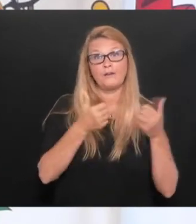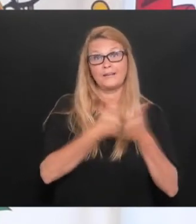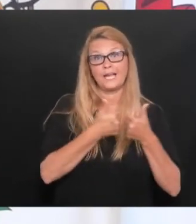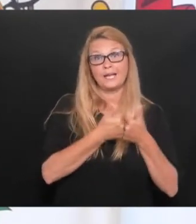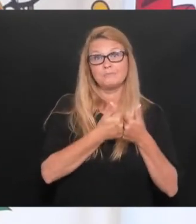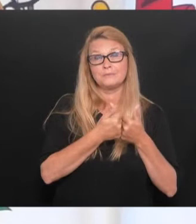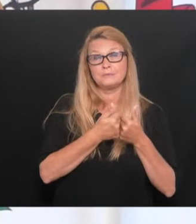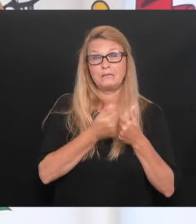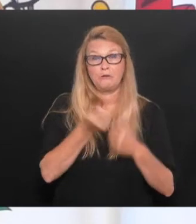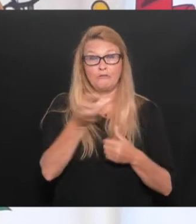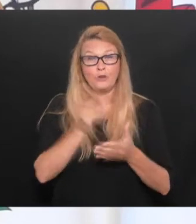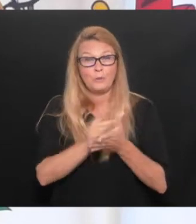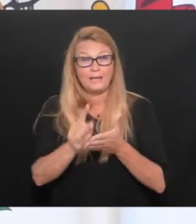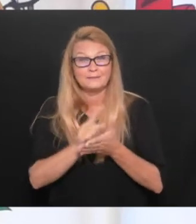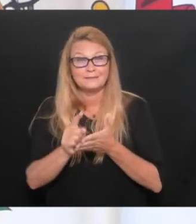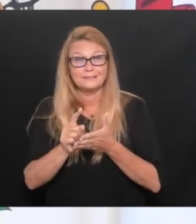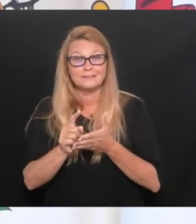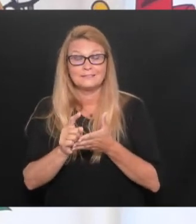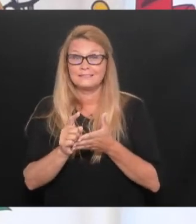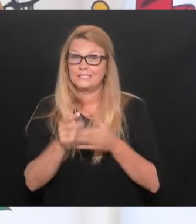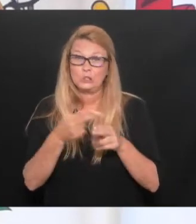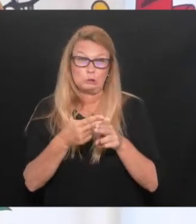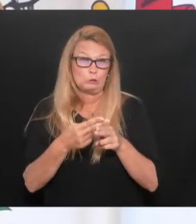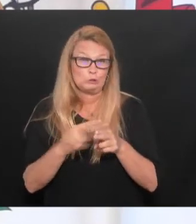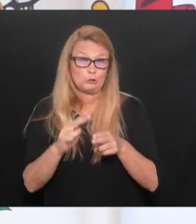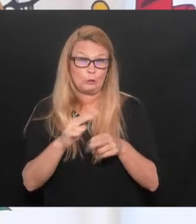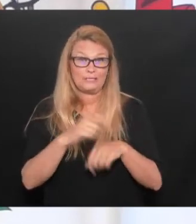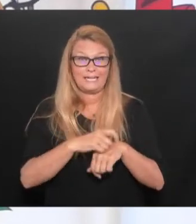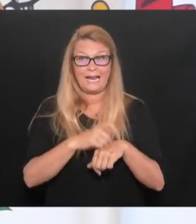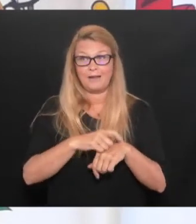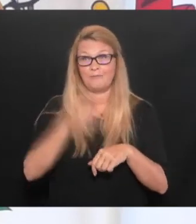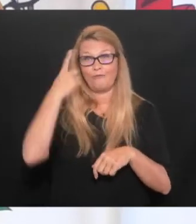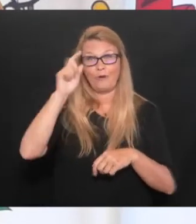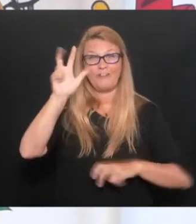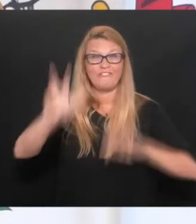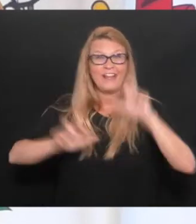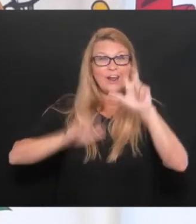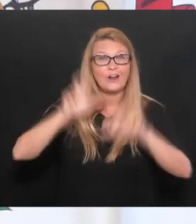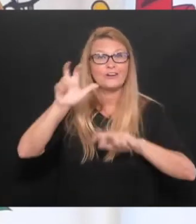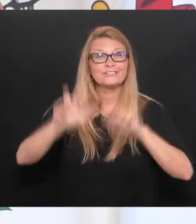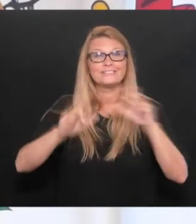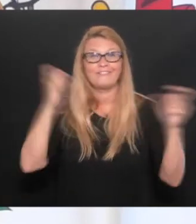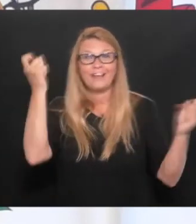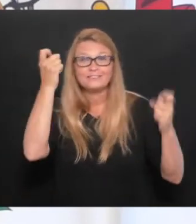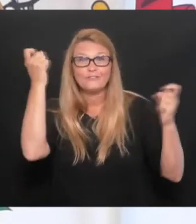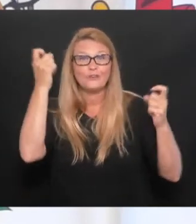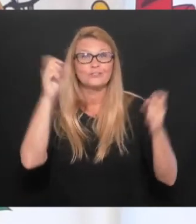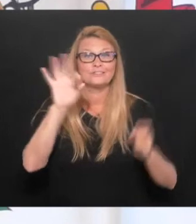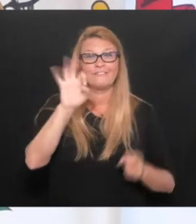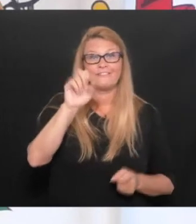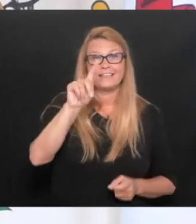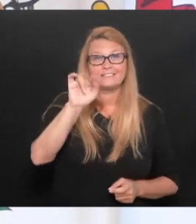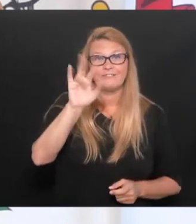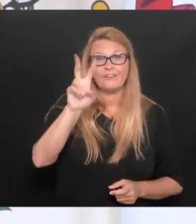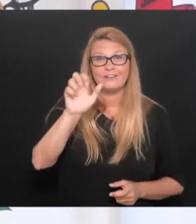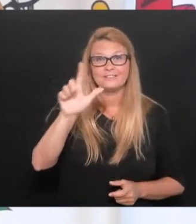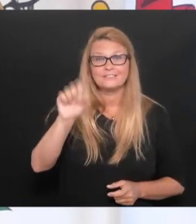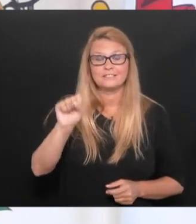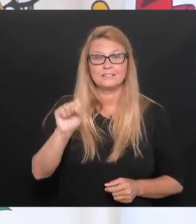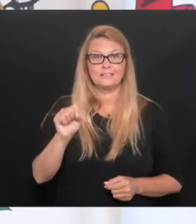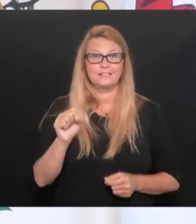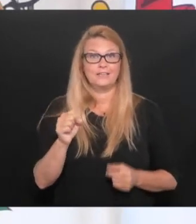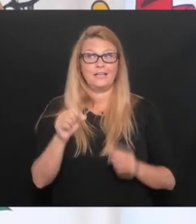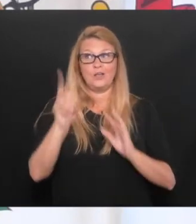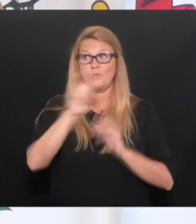weeks away, very short weeks away from fairs and festivals. You're a couple of weeks away from the West